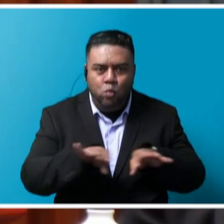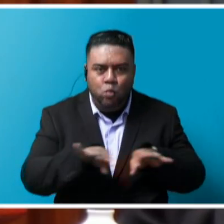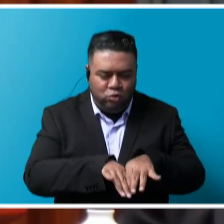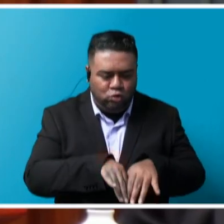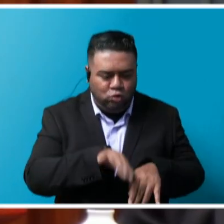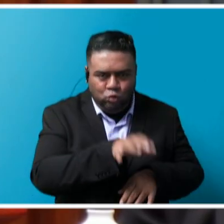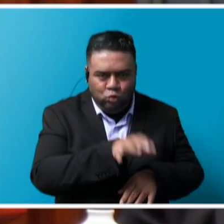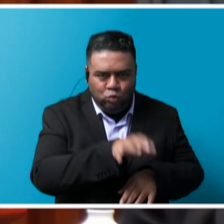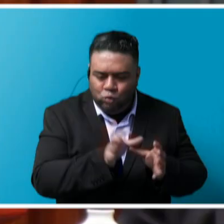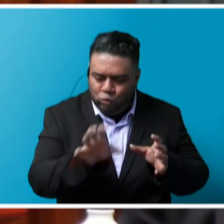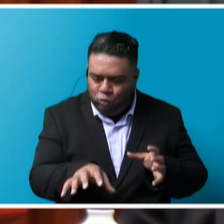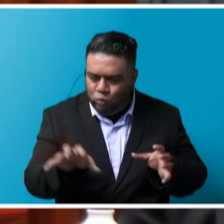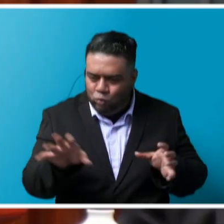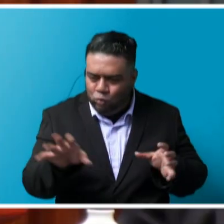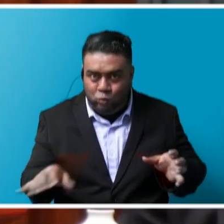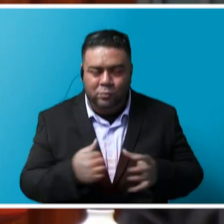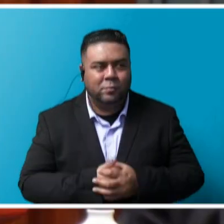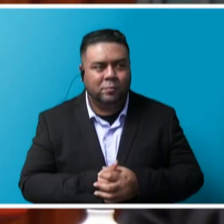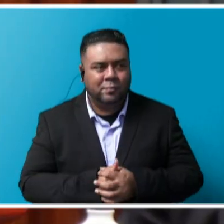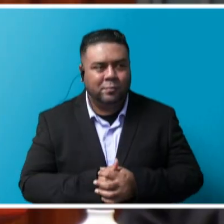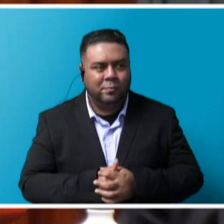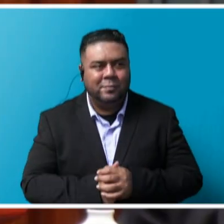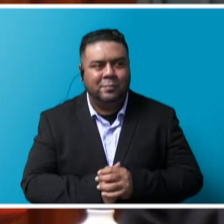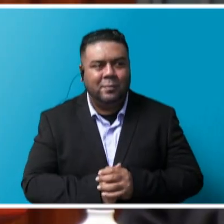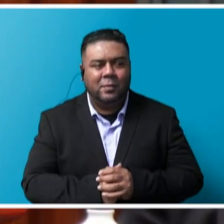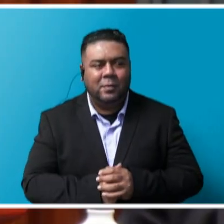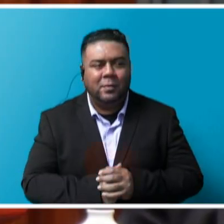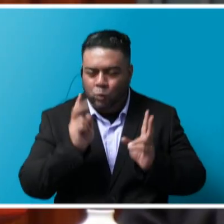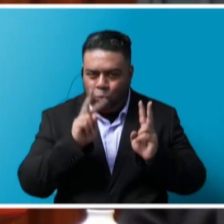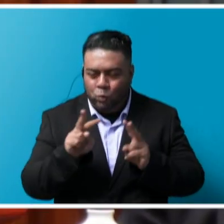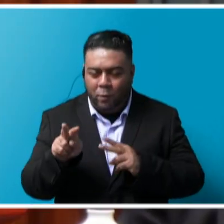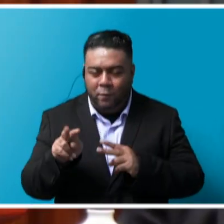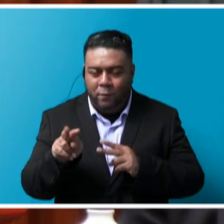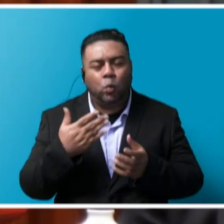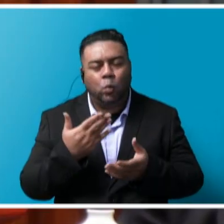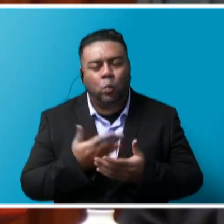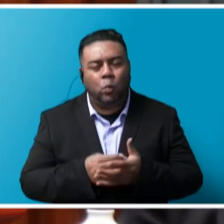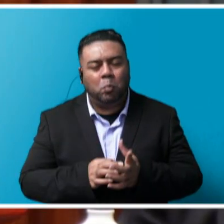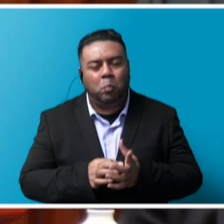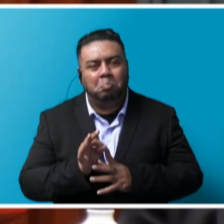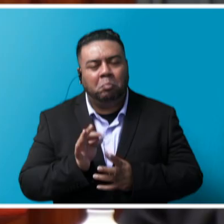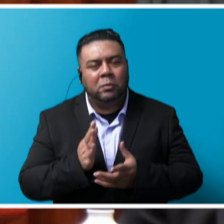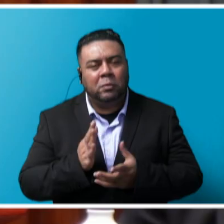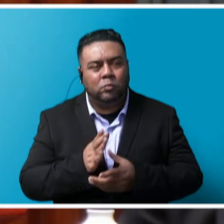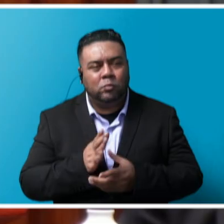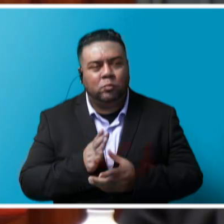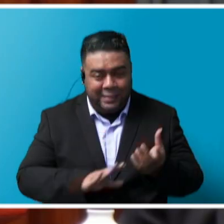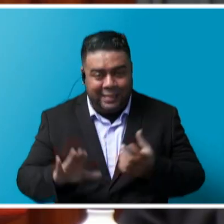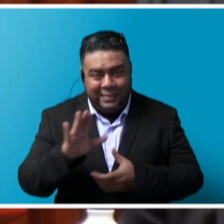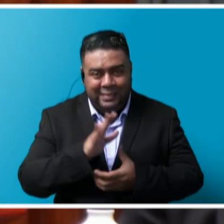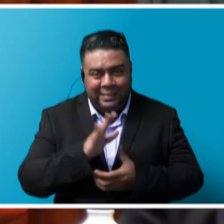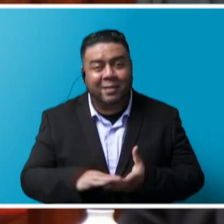waste, reducing pressure on landfill sites, increasing recycling and resource recovery, and encouraging a culture